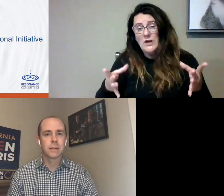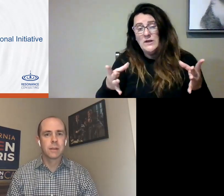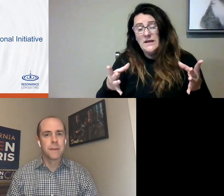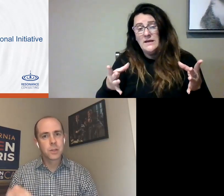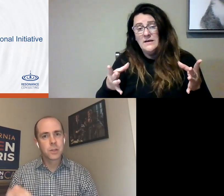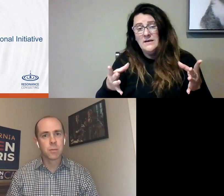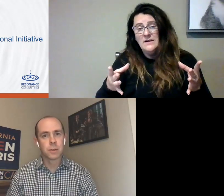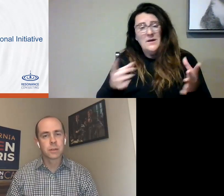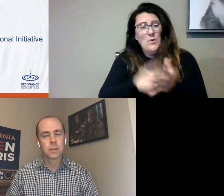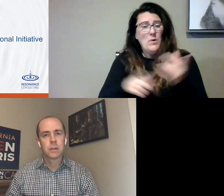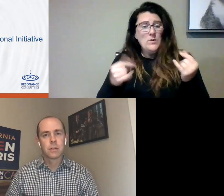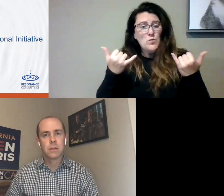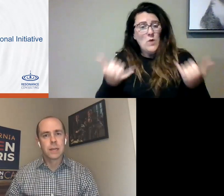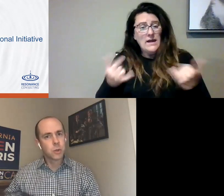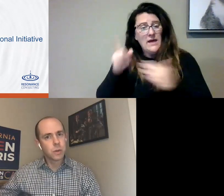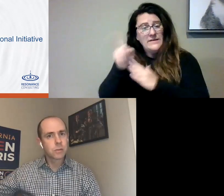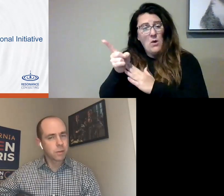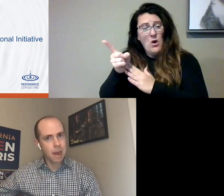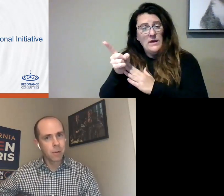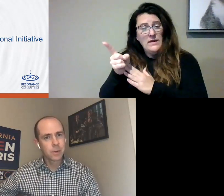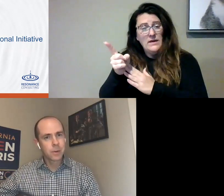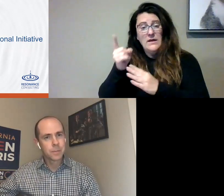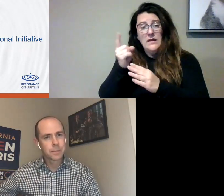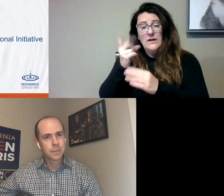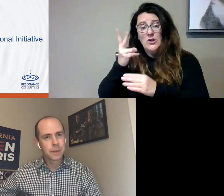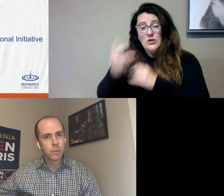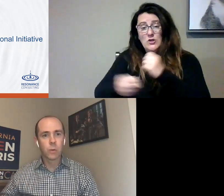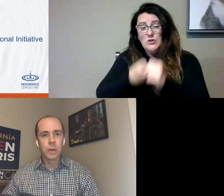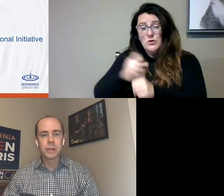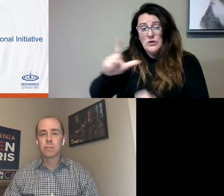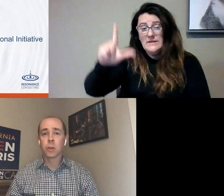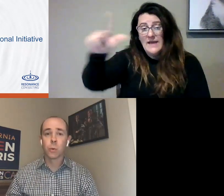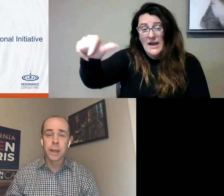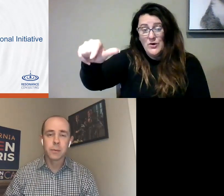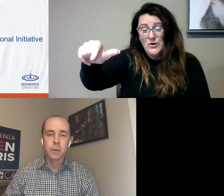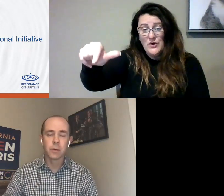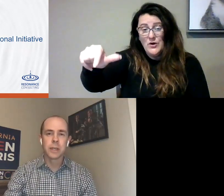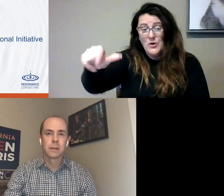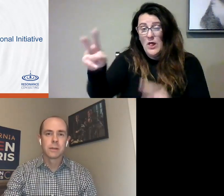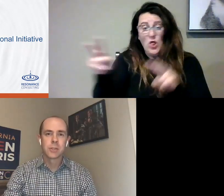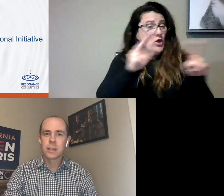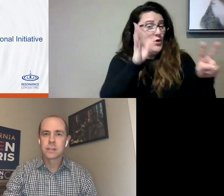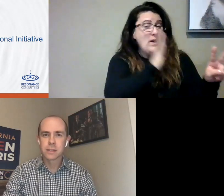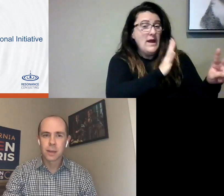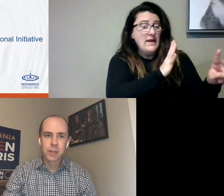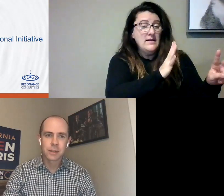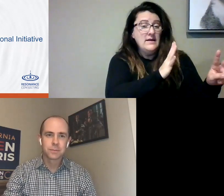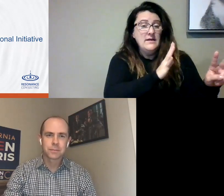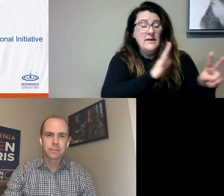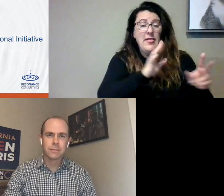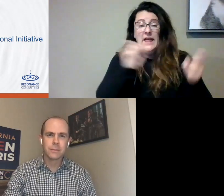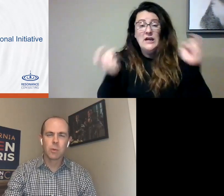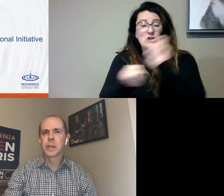about it in this moment, in 2 years from now? Will we look away? Will we change the